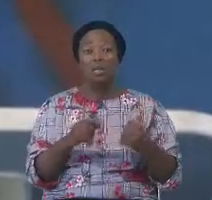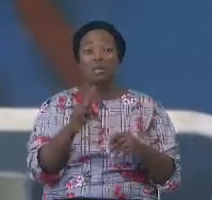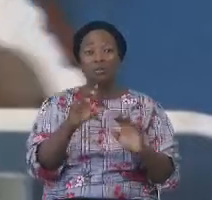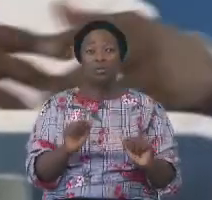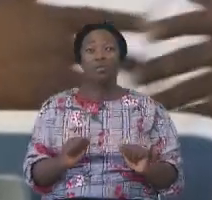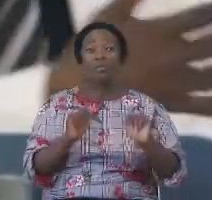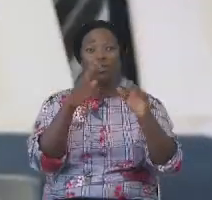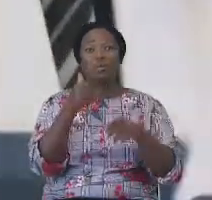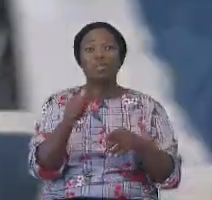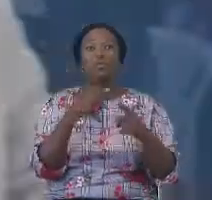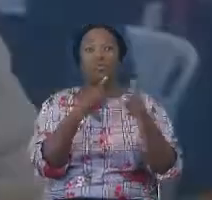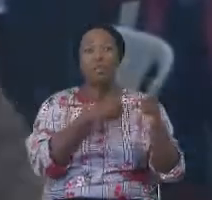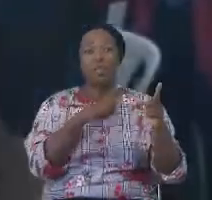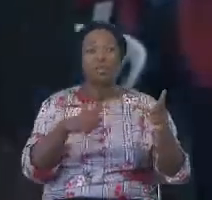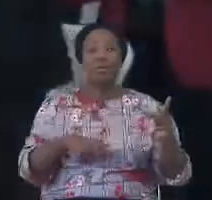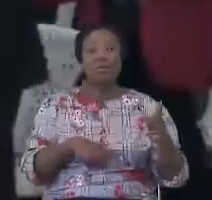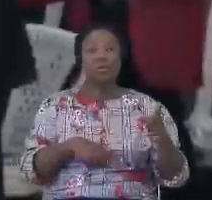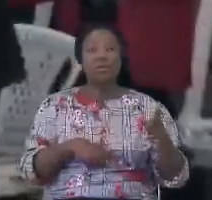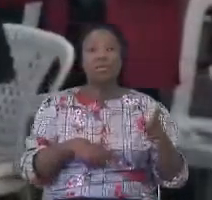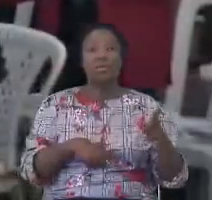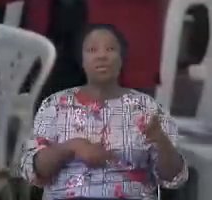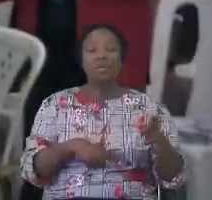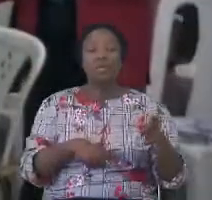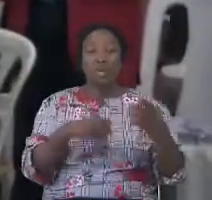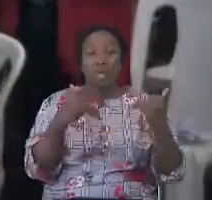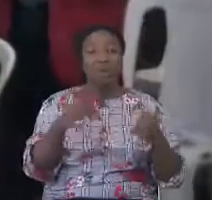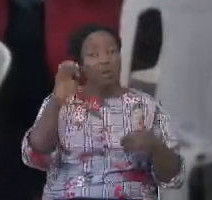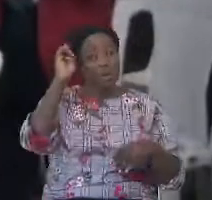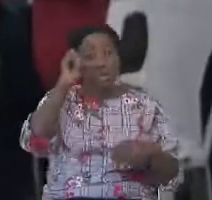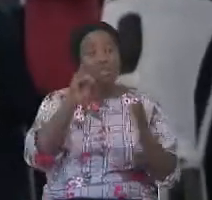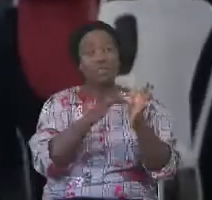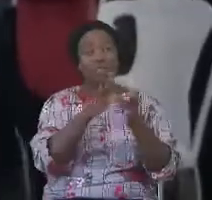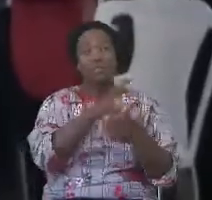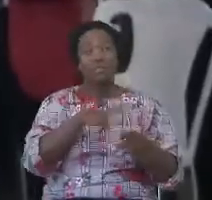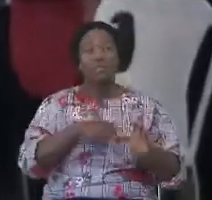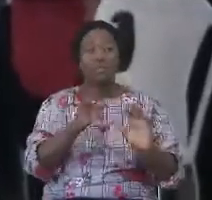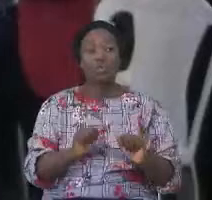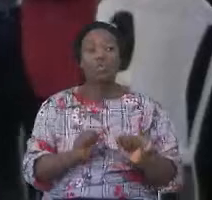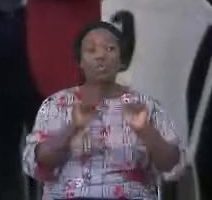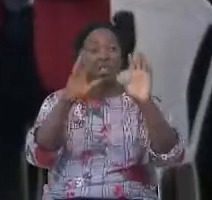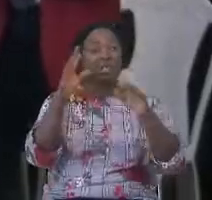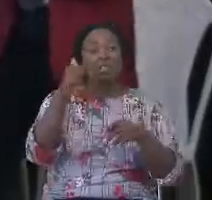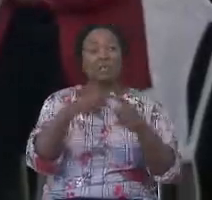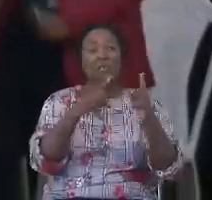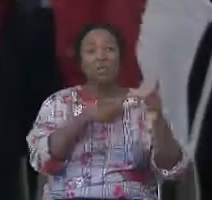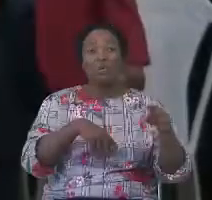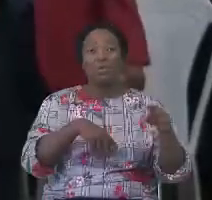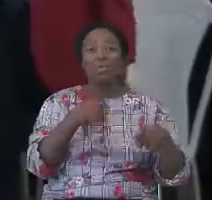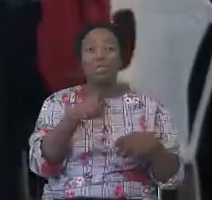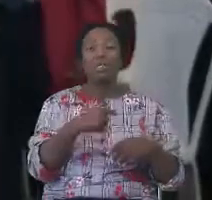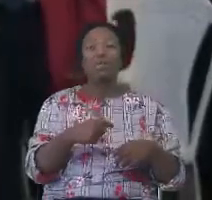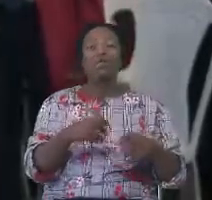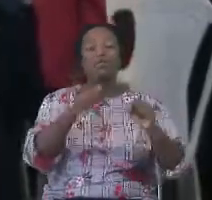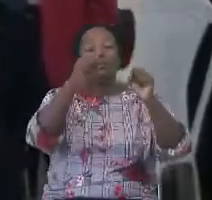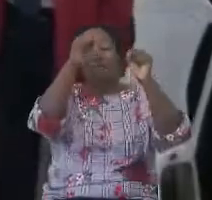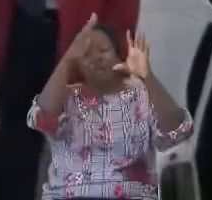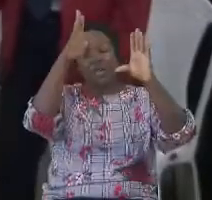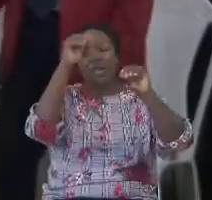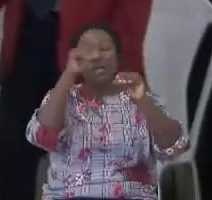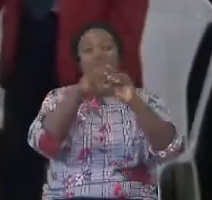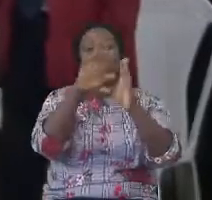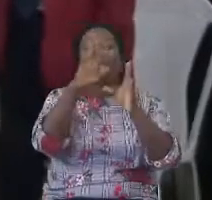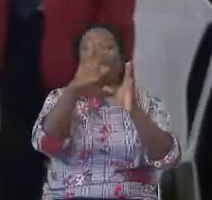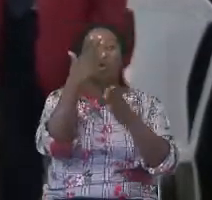and now he submitted himself unto the lord father eat your hands